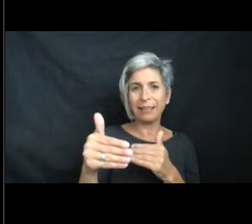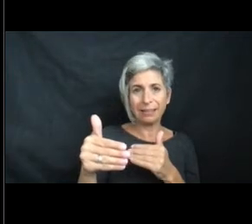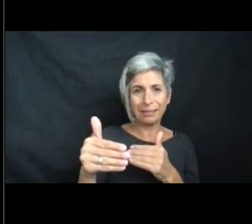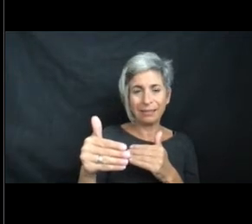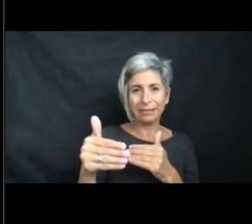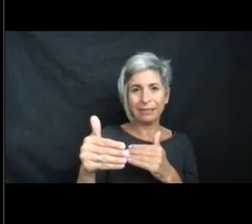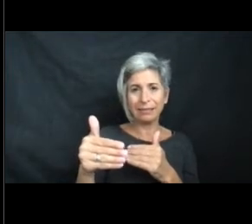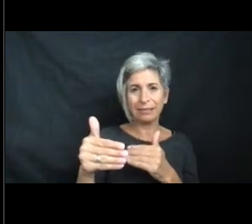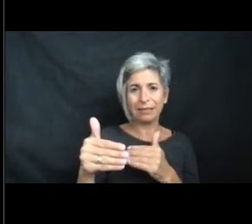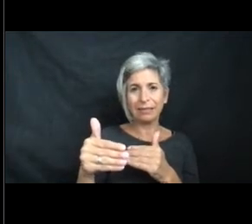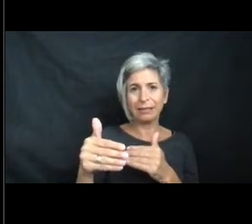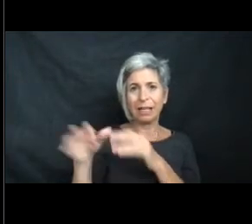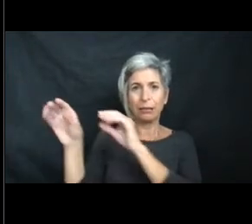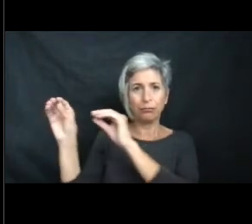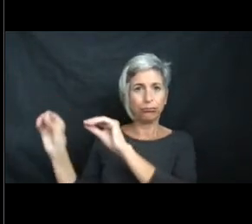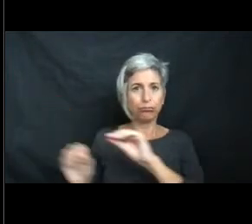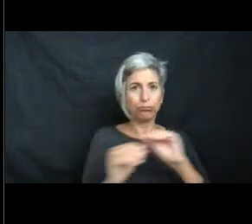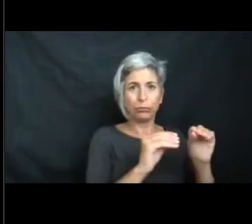that revision in.